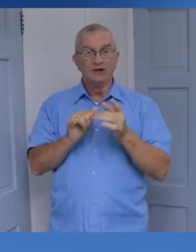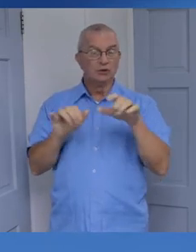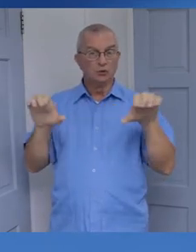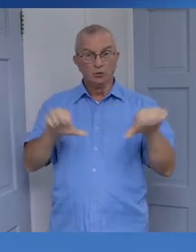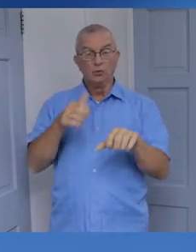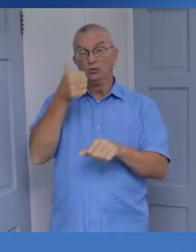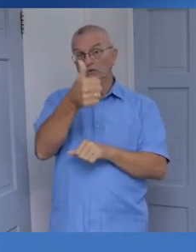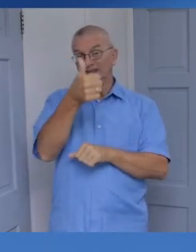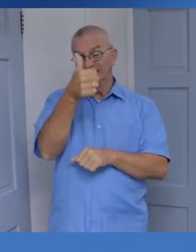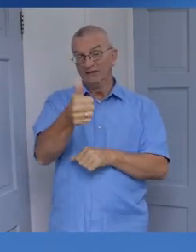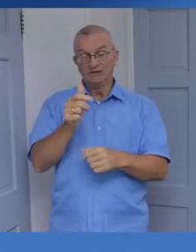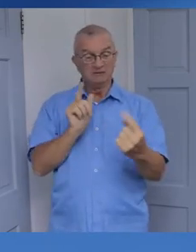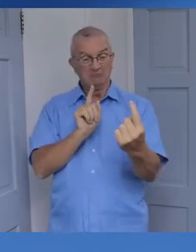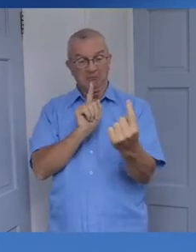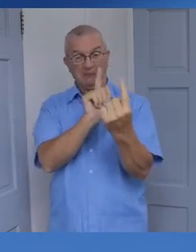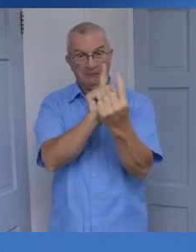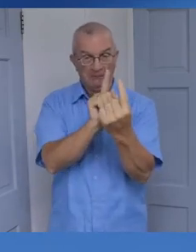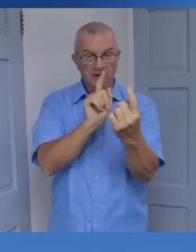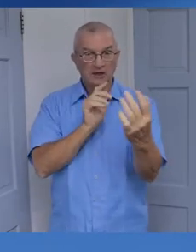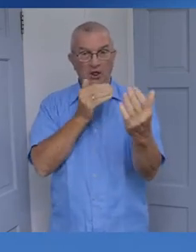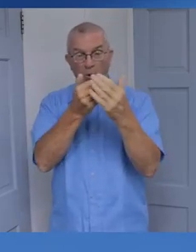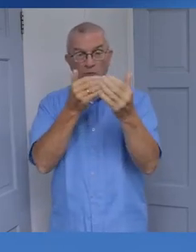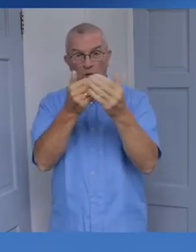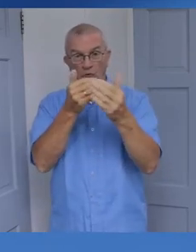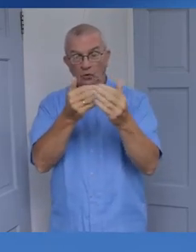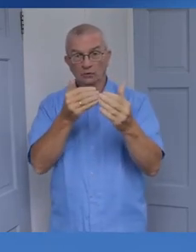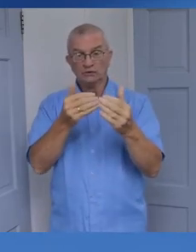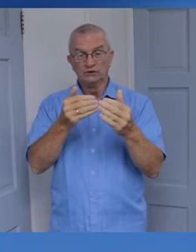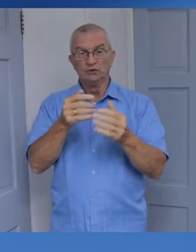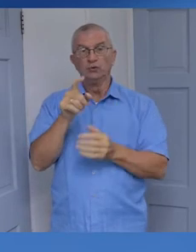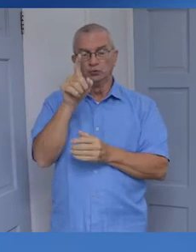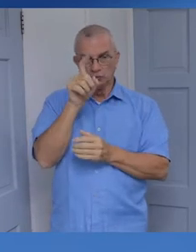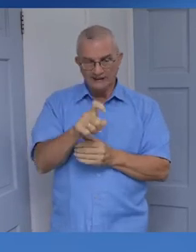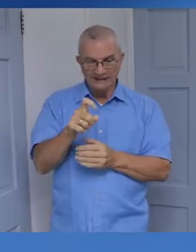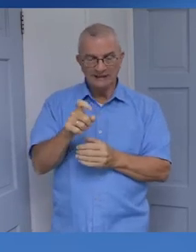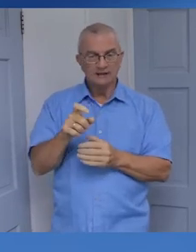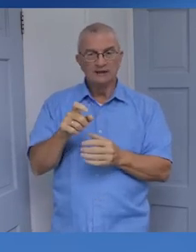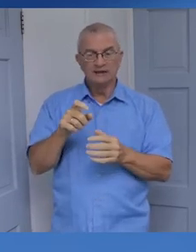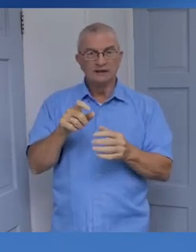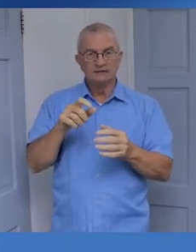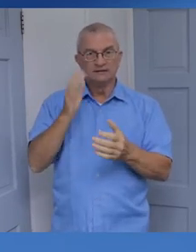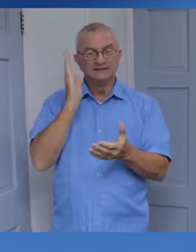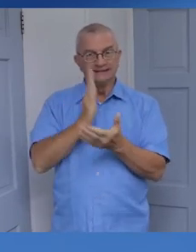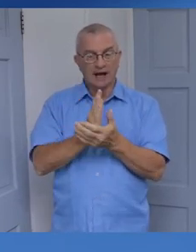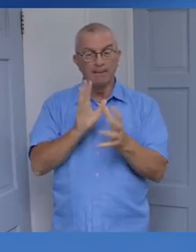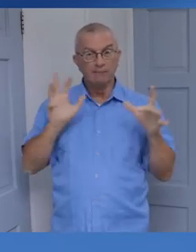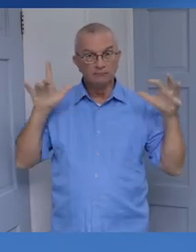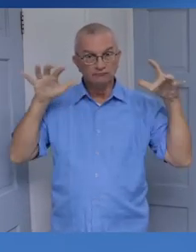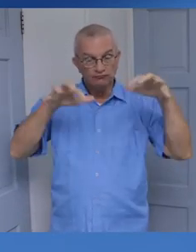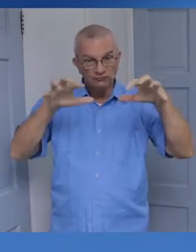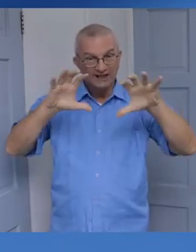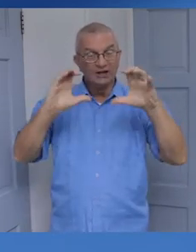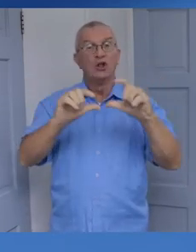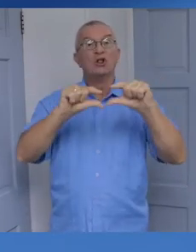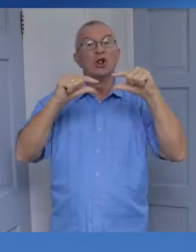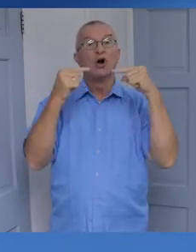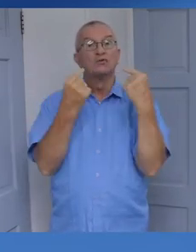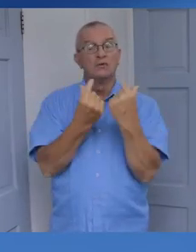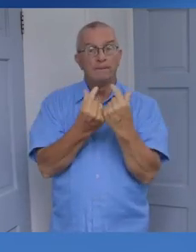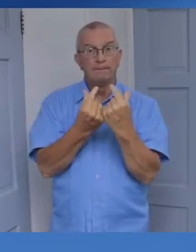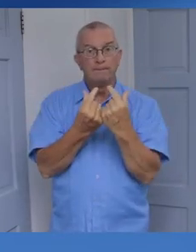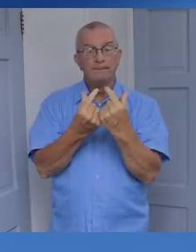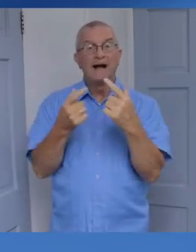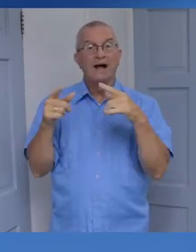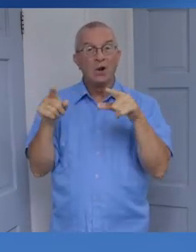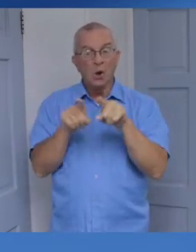are you continuing to congregate in large numbers, but you're also there way